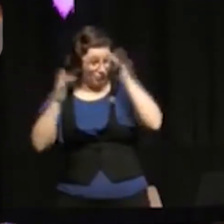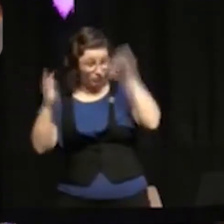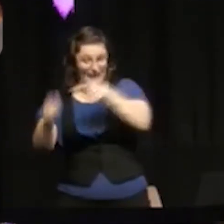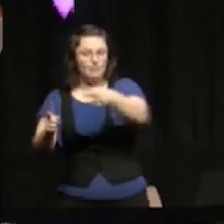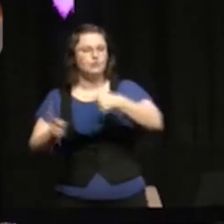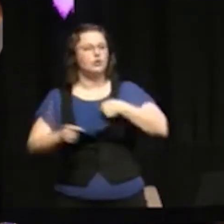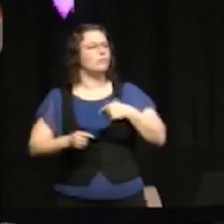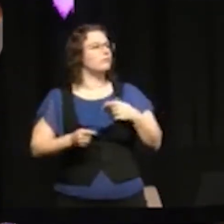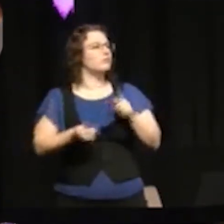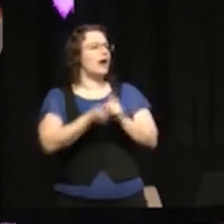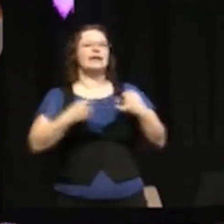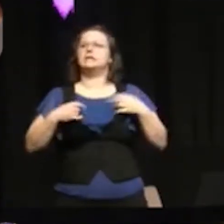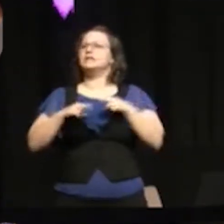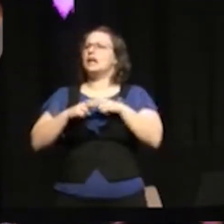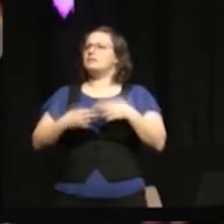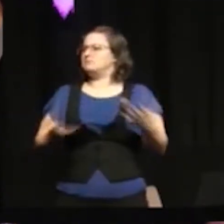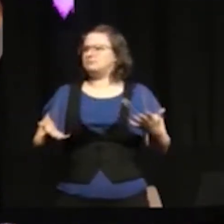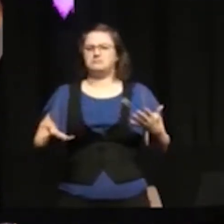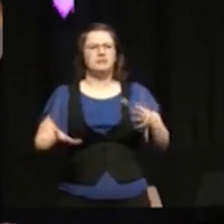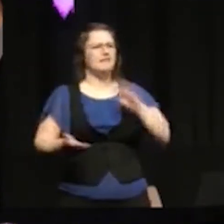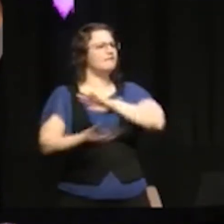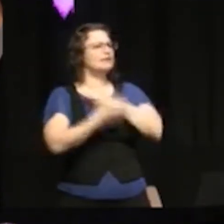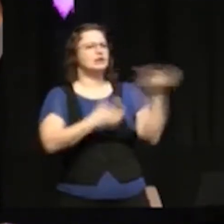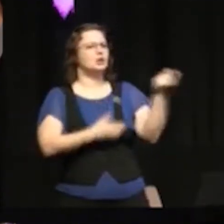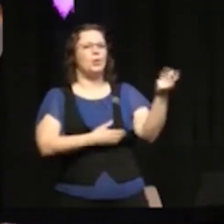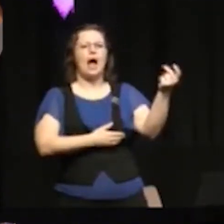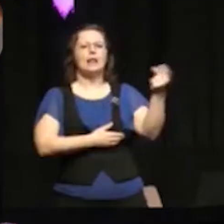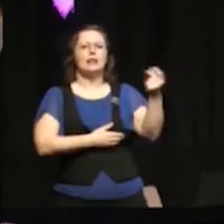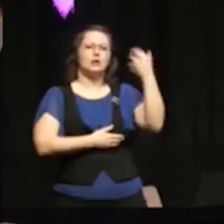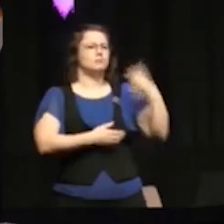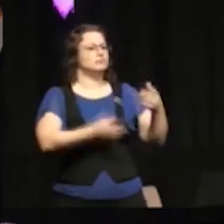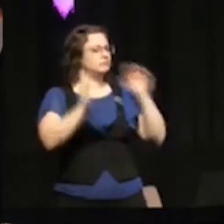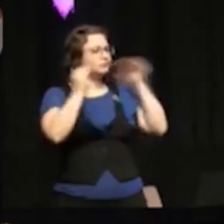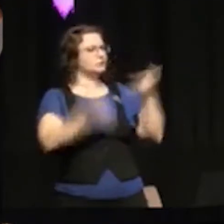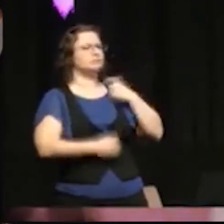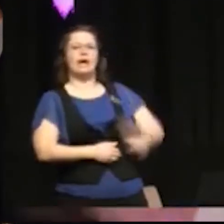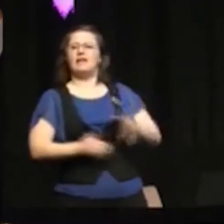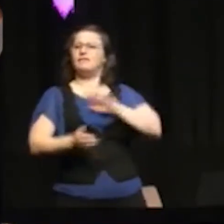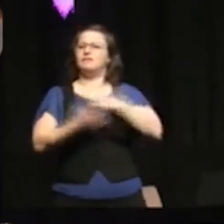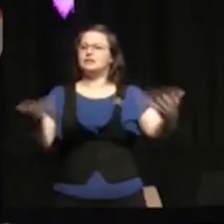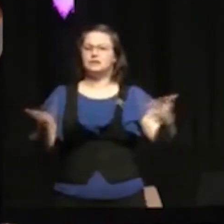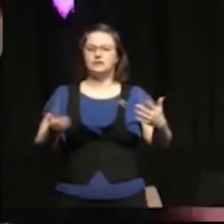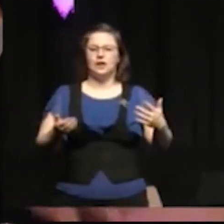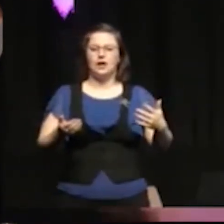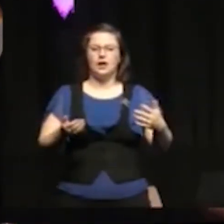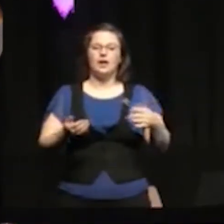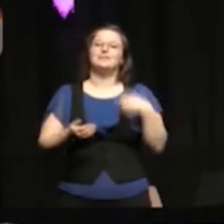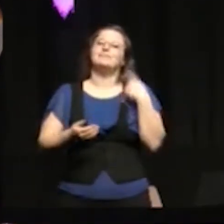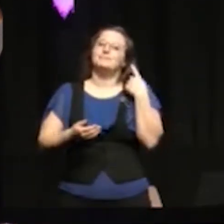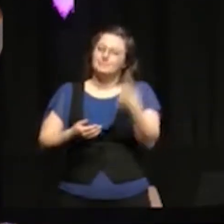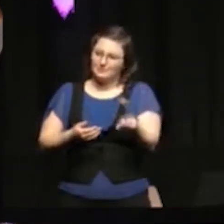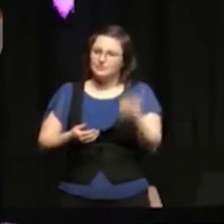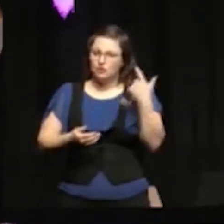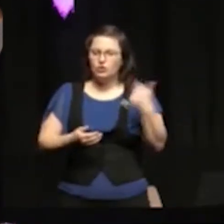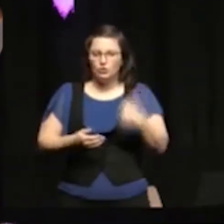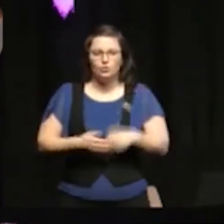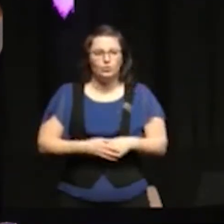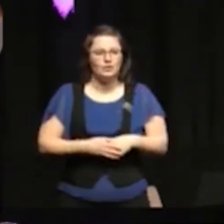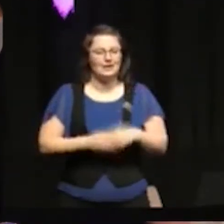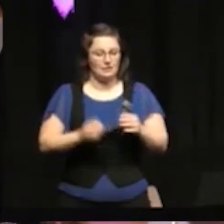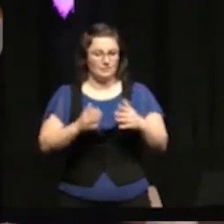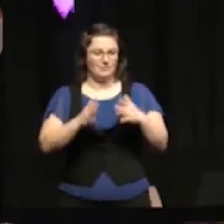have like a problem to feel that there is people really care about them. And